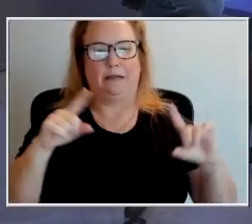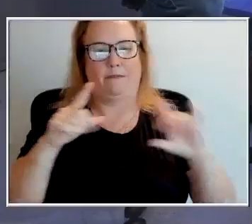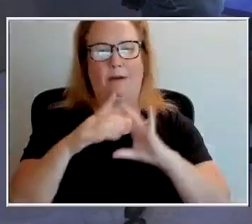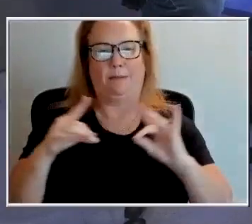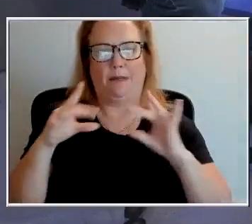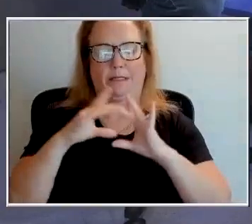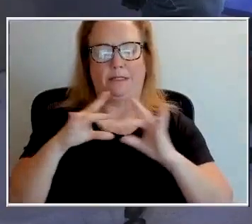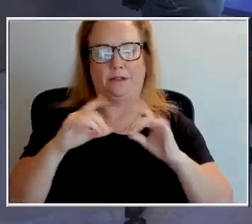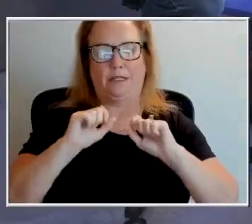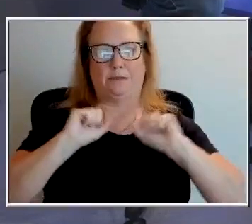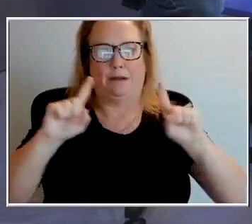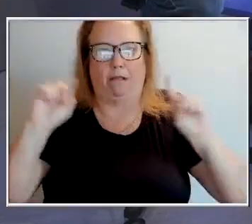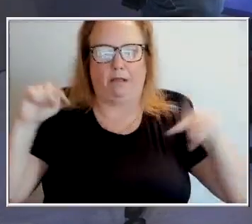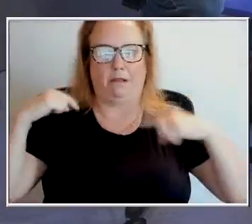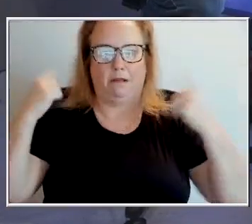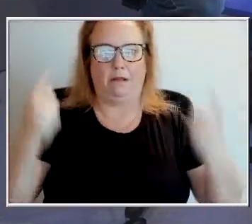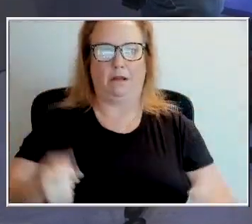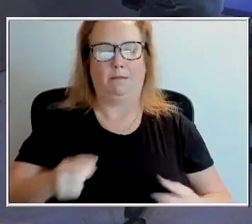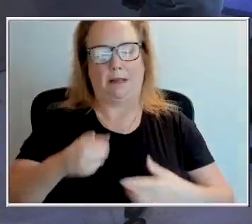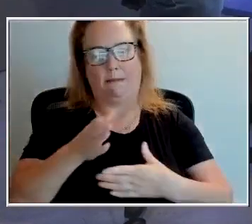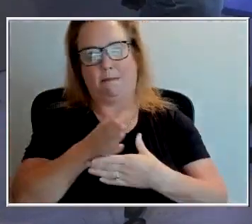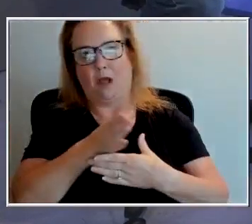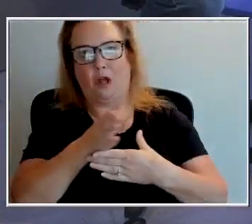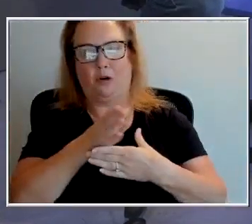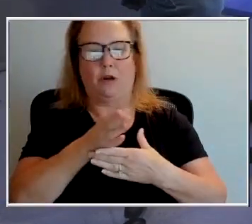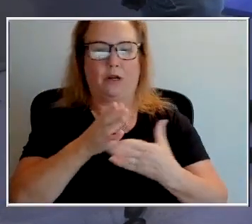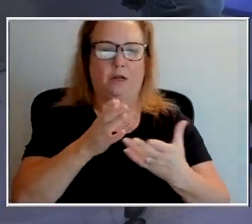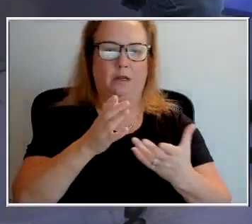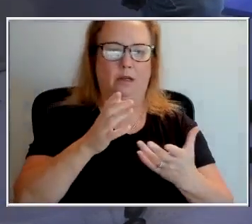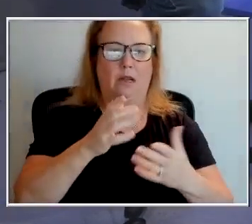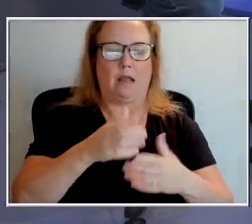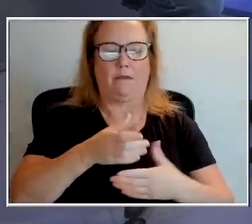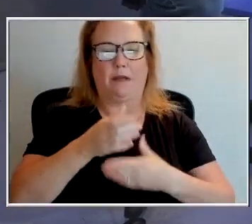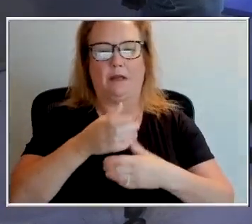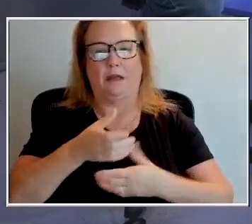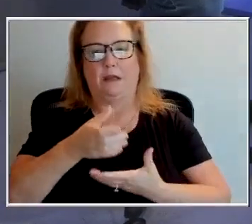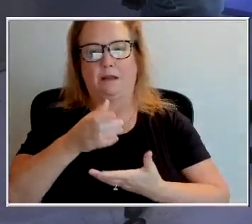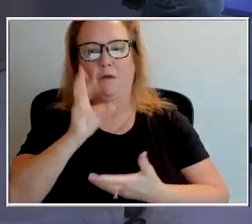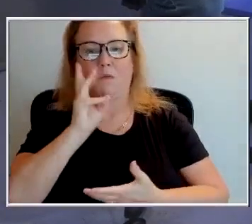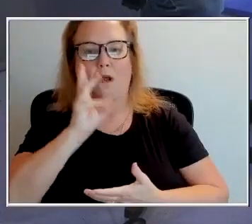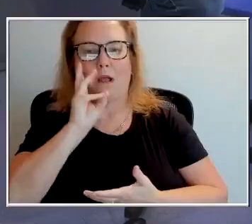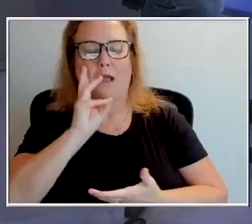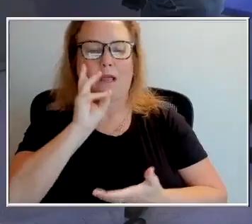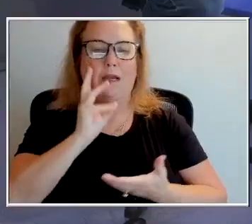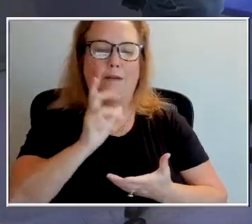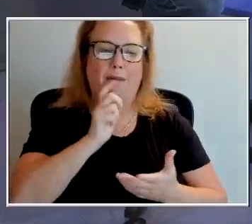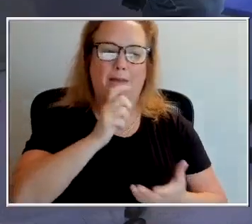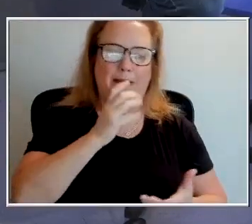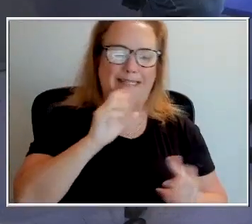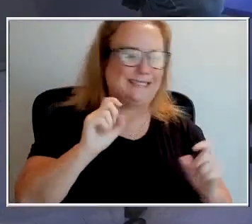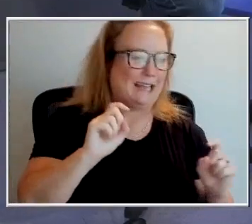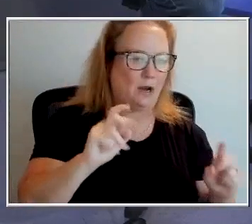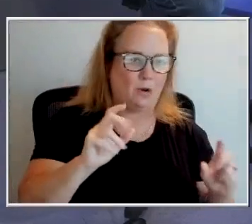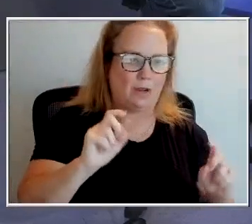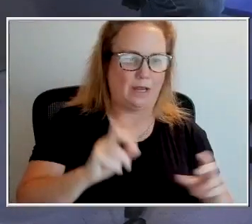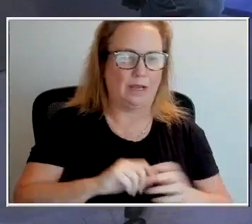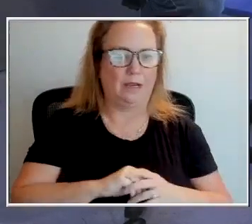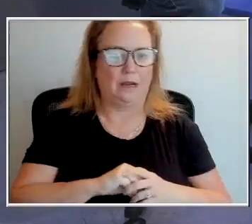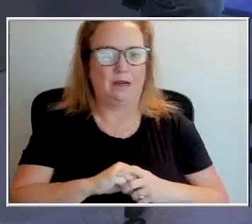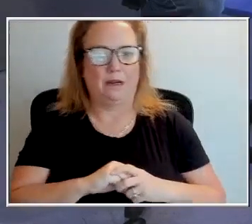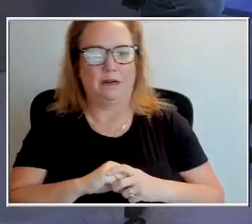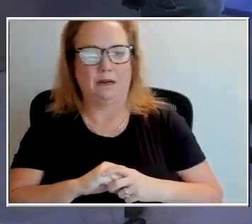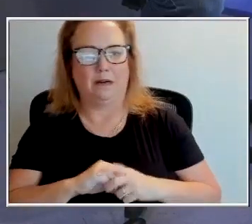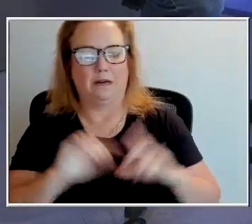out there. Well, moderate may be good. I mean, you had to drink a couple of glasses of wine. That's okay. Yeah. Well, maybe that's not okay. And so far,